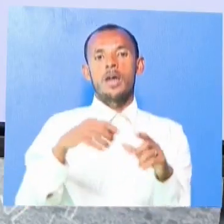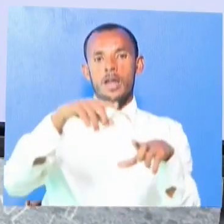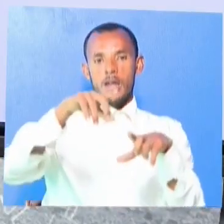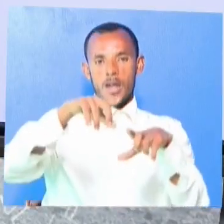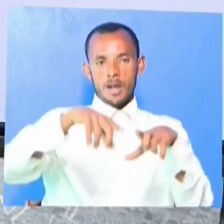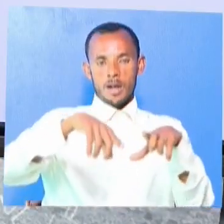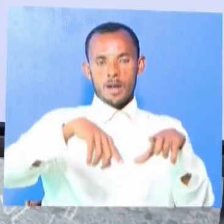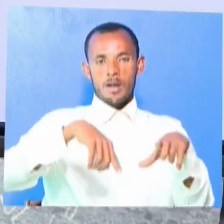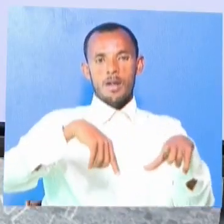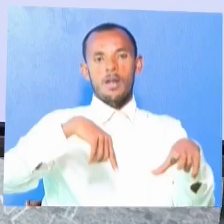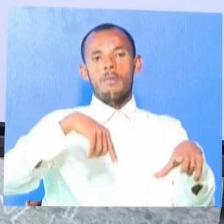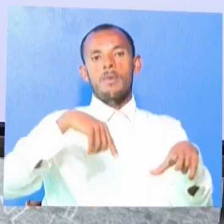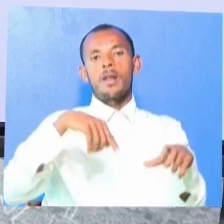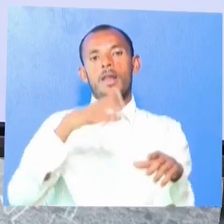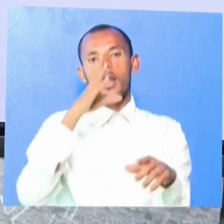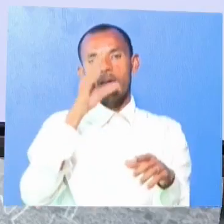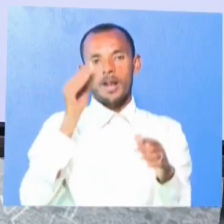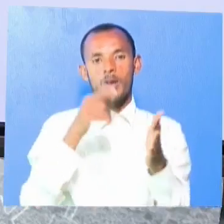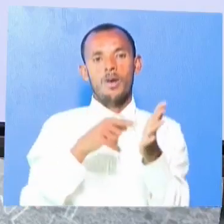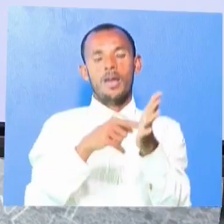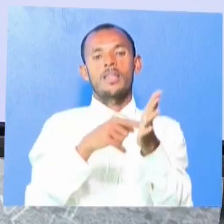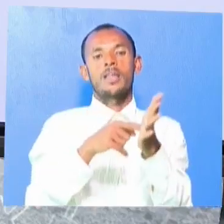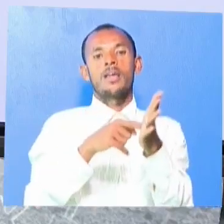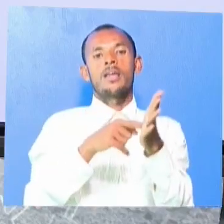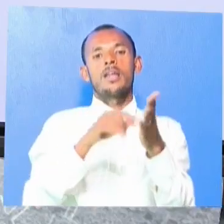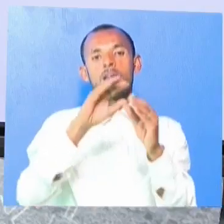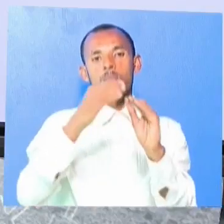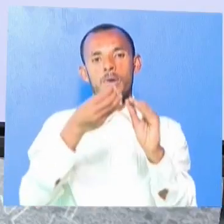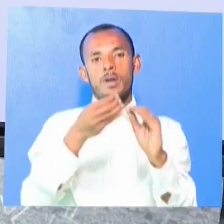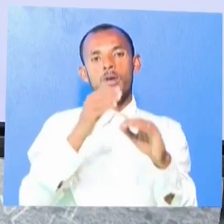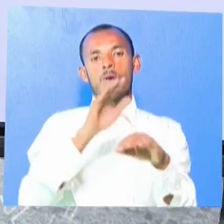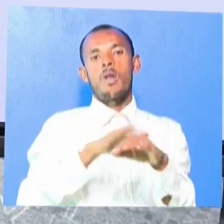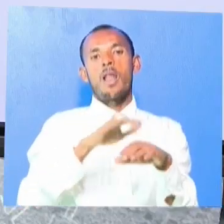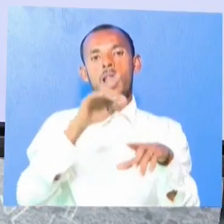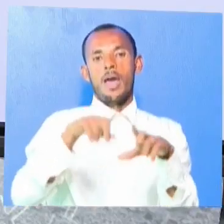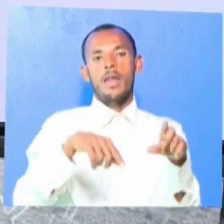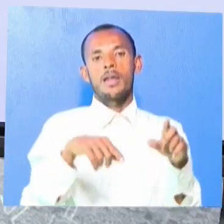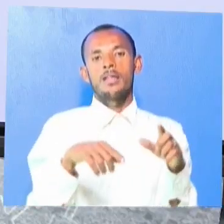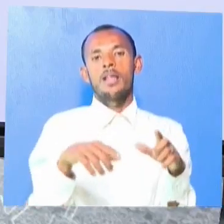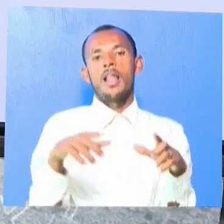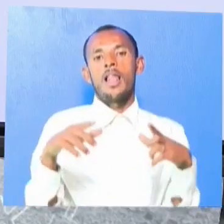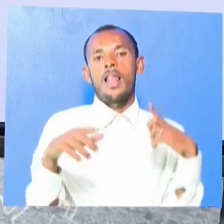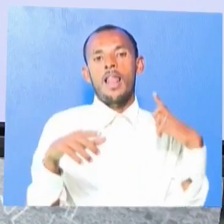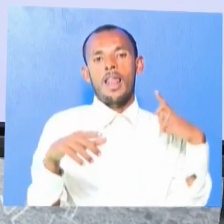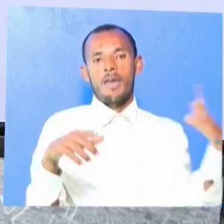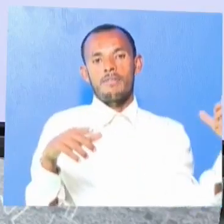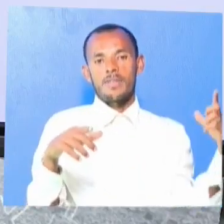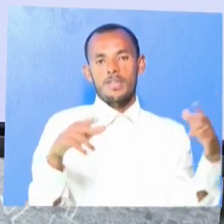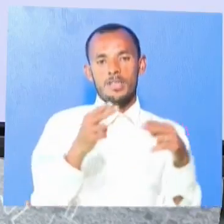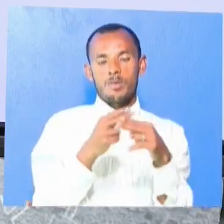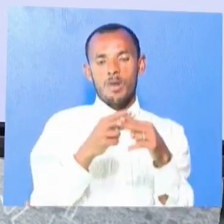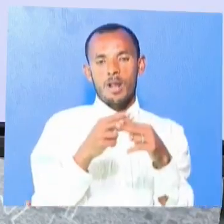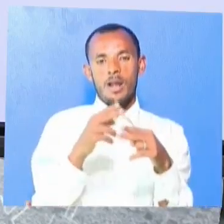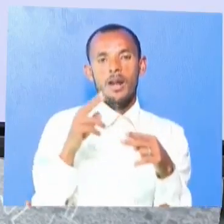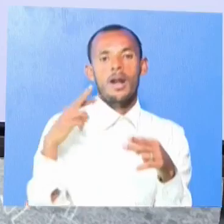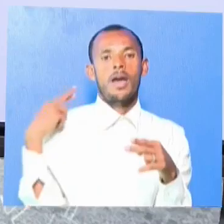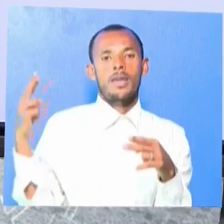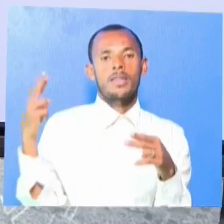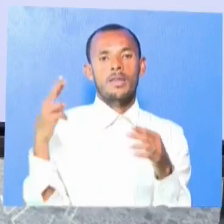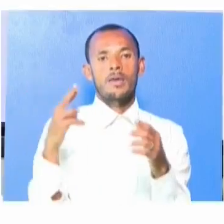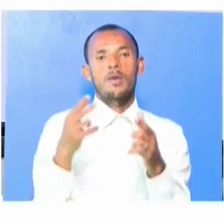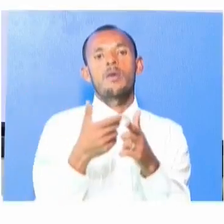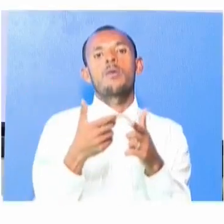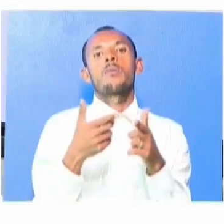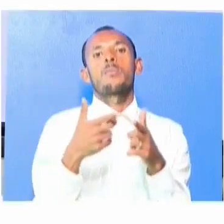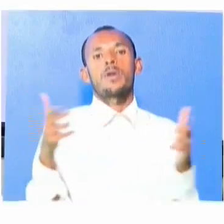line and locate the number on number line. The number which is to the left is smaller, to the right is bigger. So simply